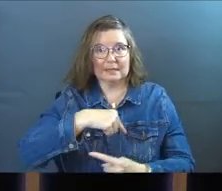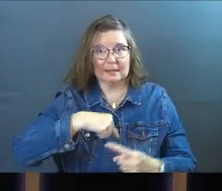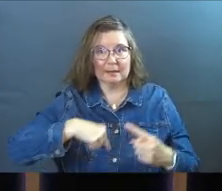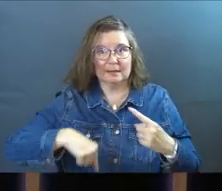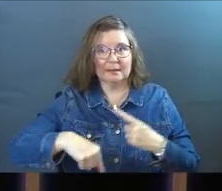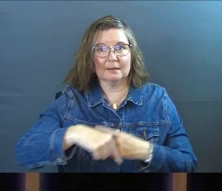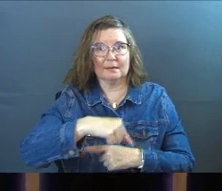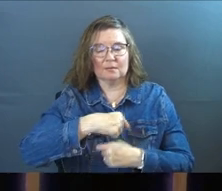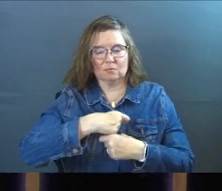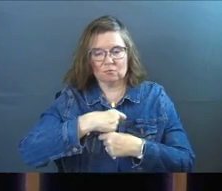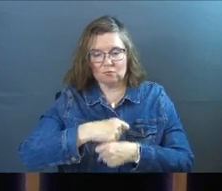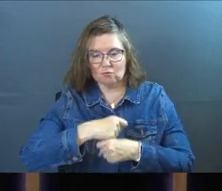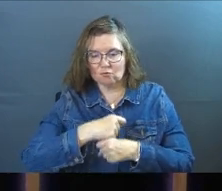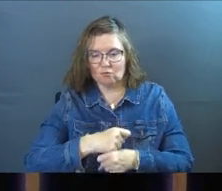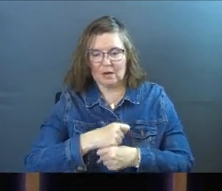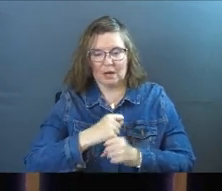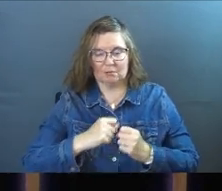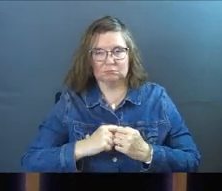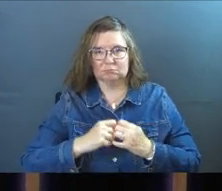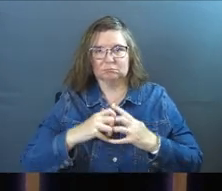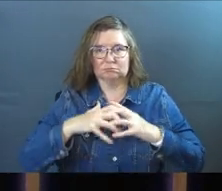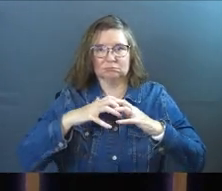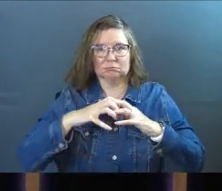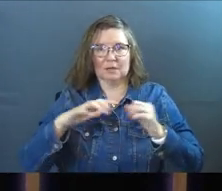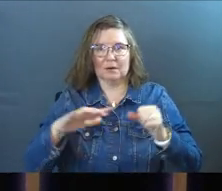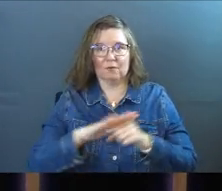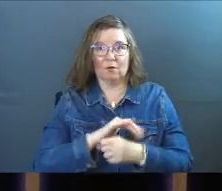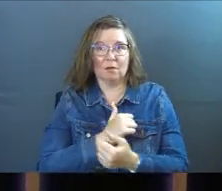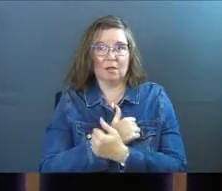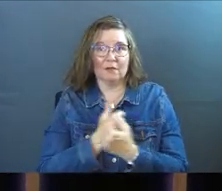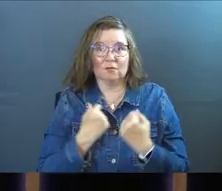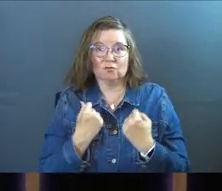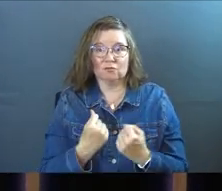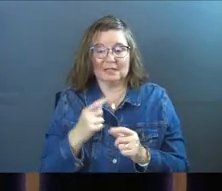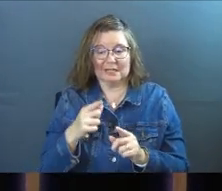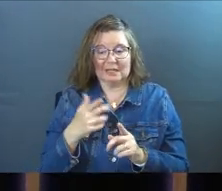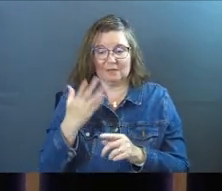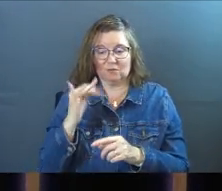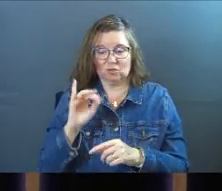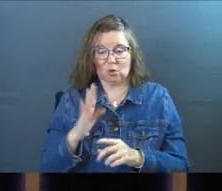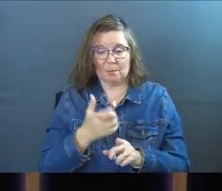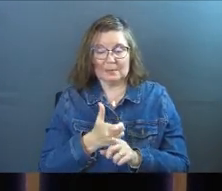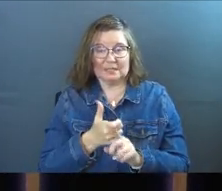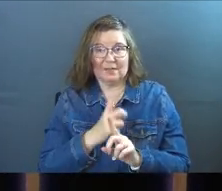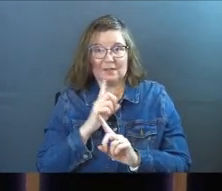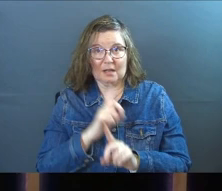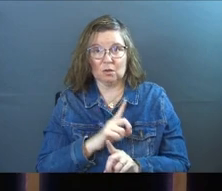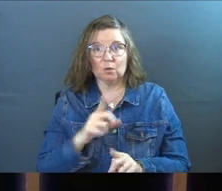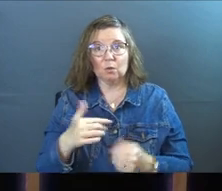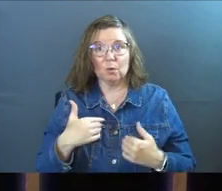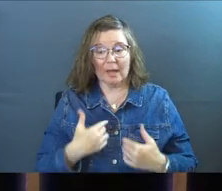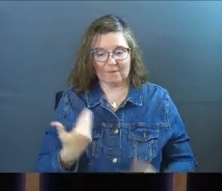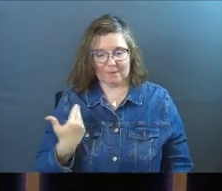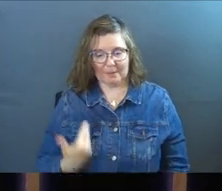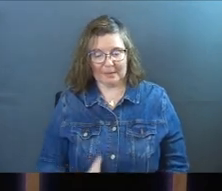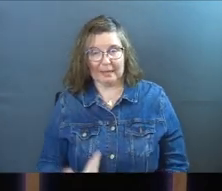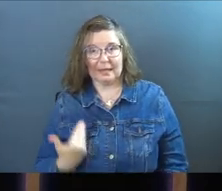he created it, how he's full of love and strength. He gives Job himself as an answer. Is you have